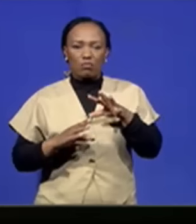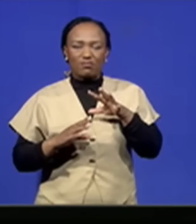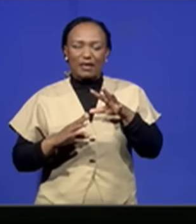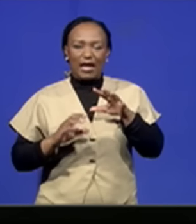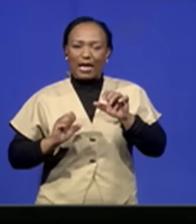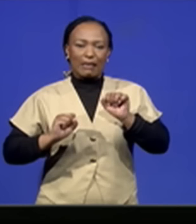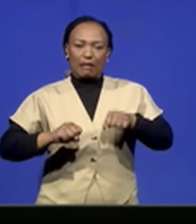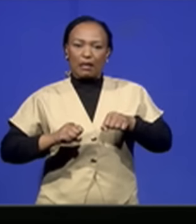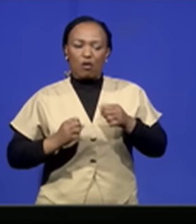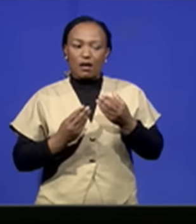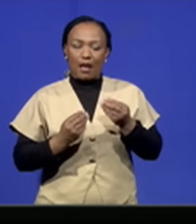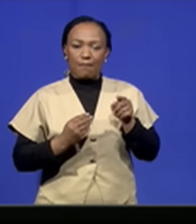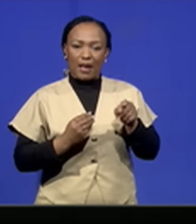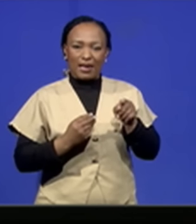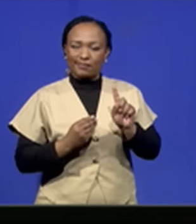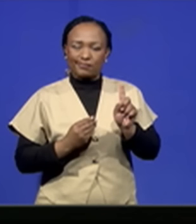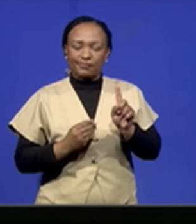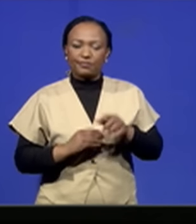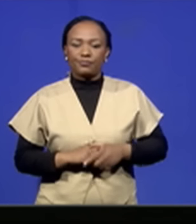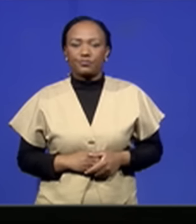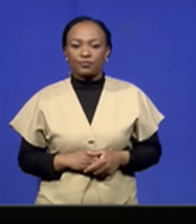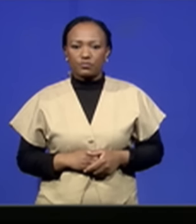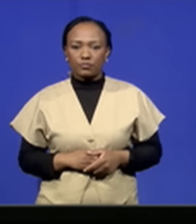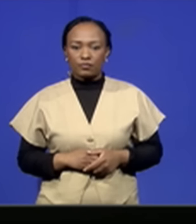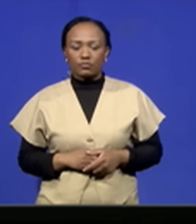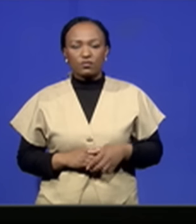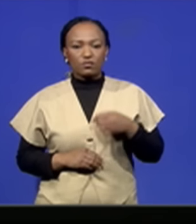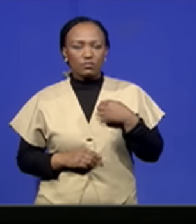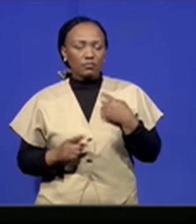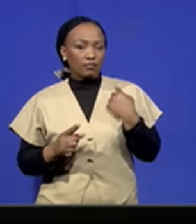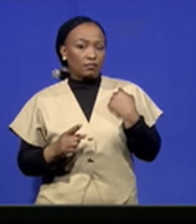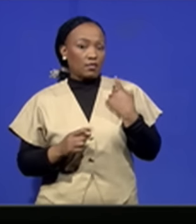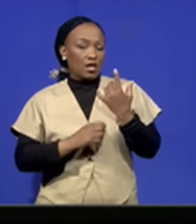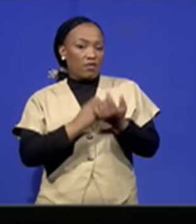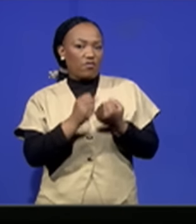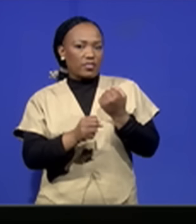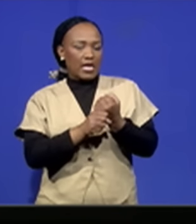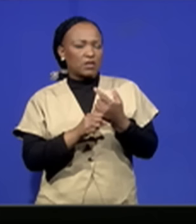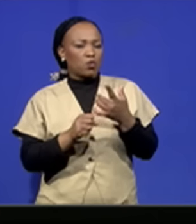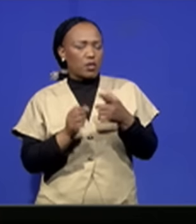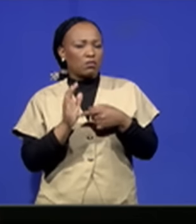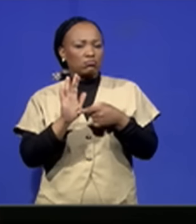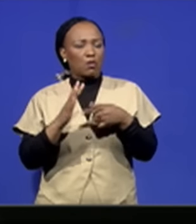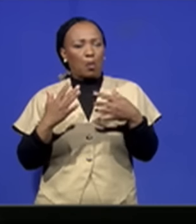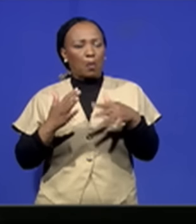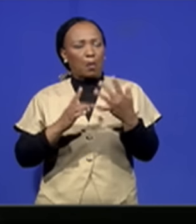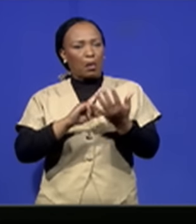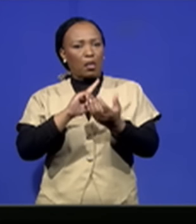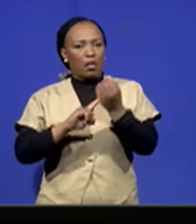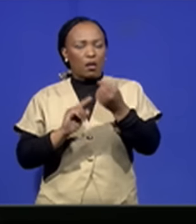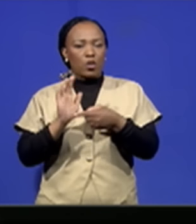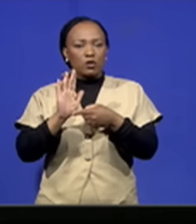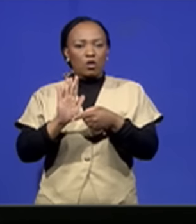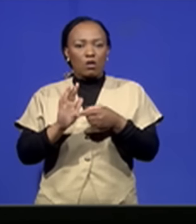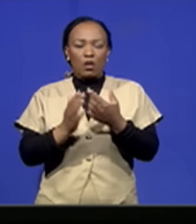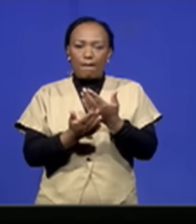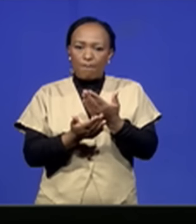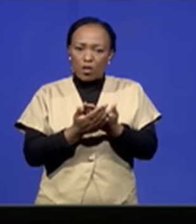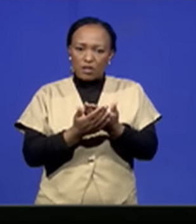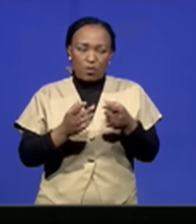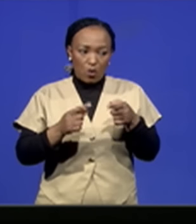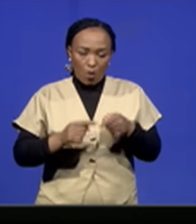the past year, we have achieved important safety milestone, and we have demonstrated in the industry that it is possible for all of us